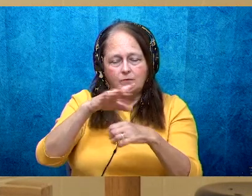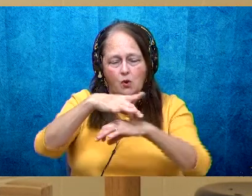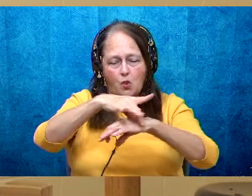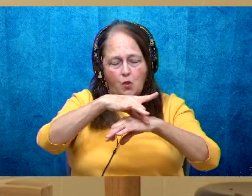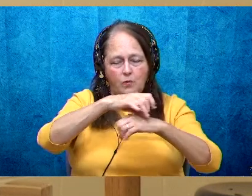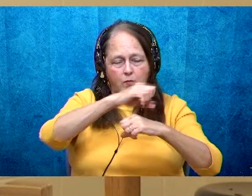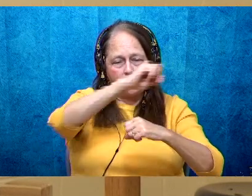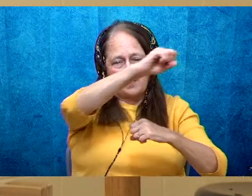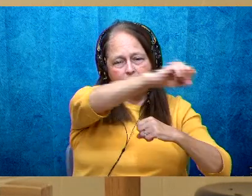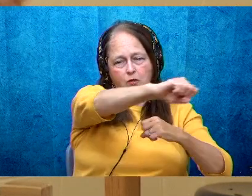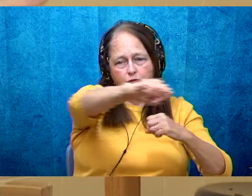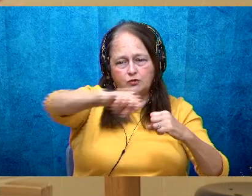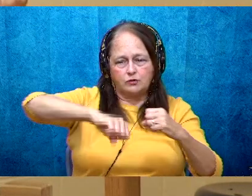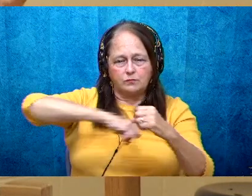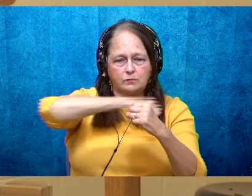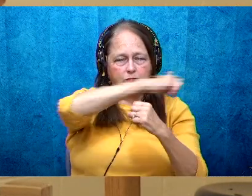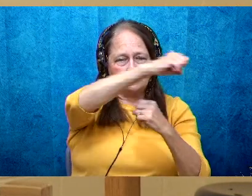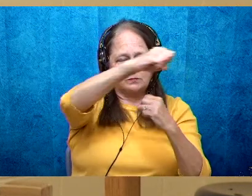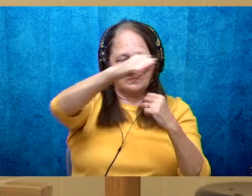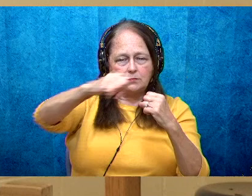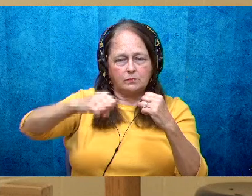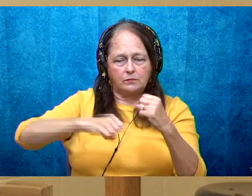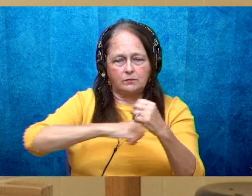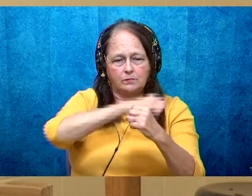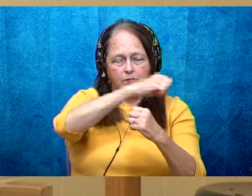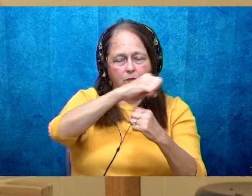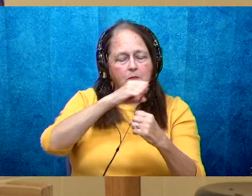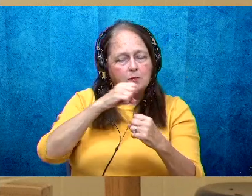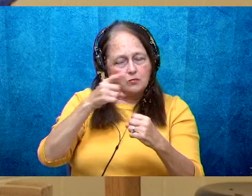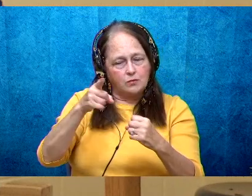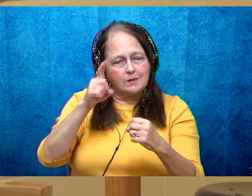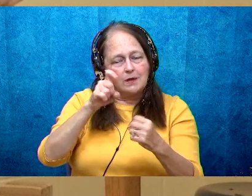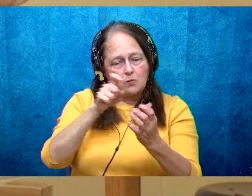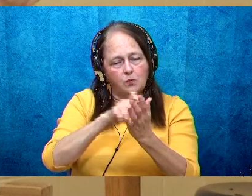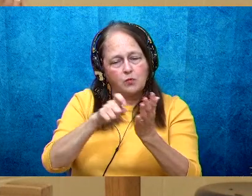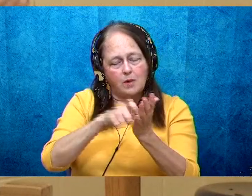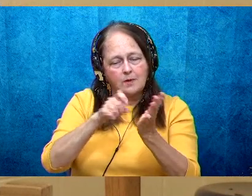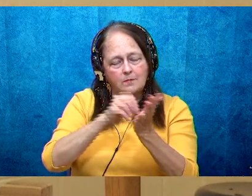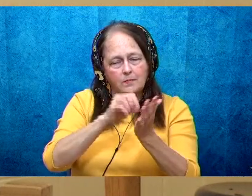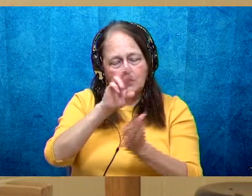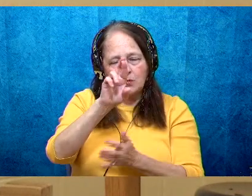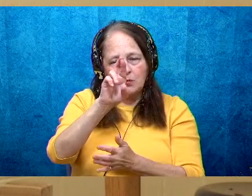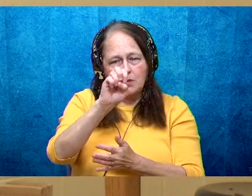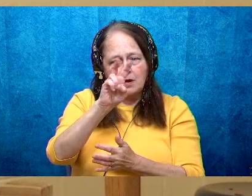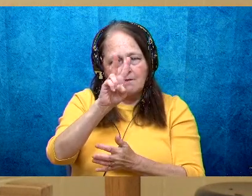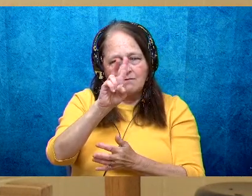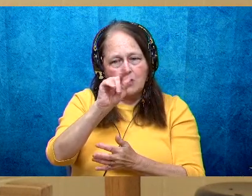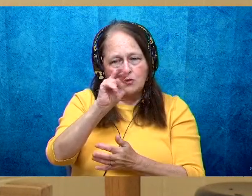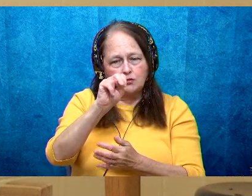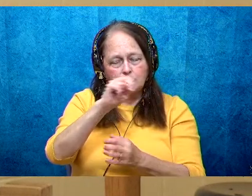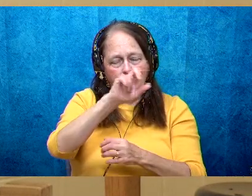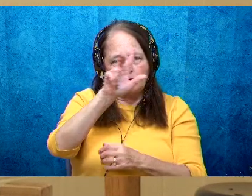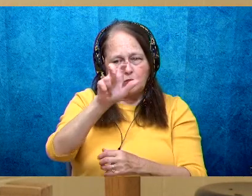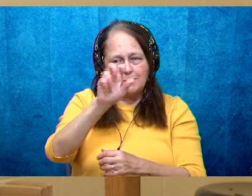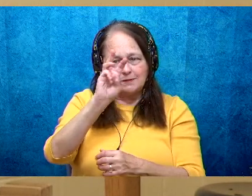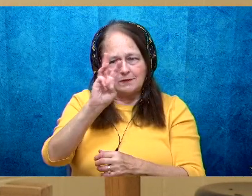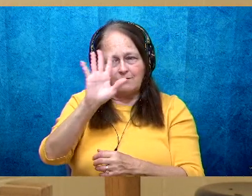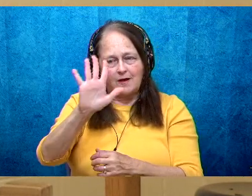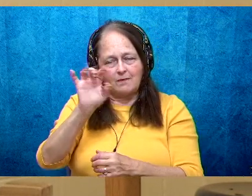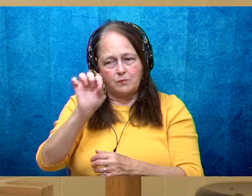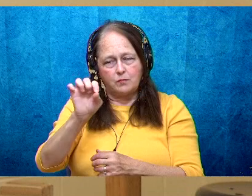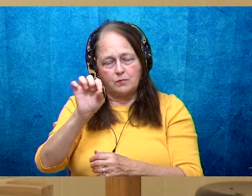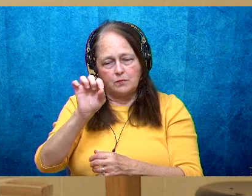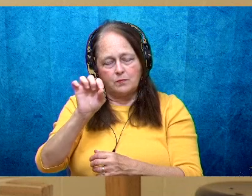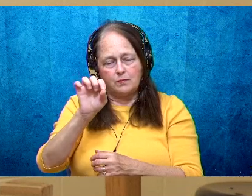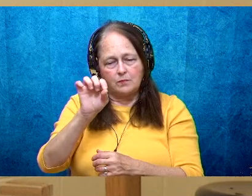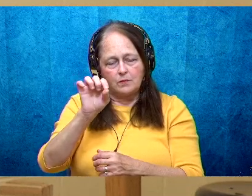365.25. I would probably write that in my science notebook, that's revolution of the Earth, 365.25.